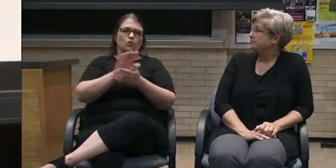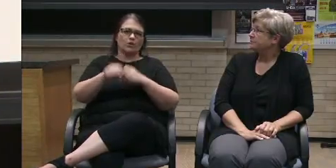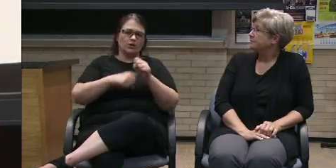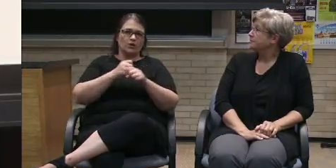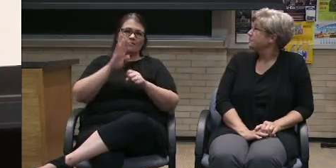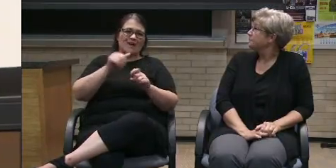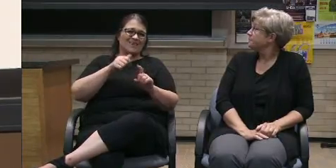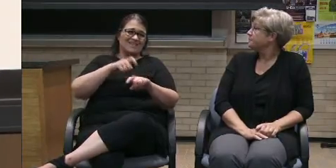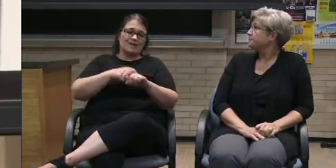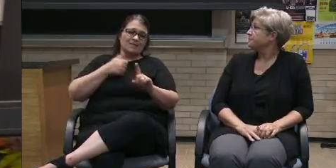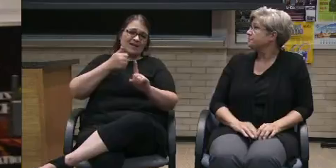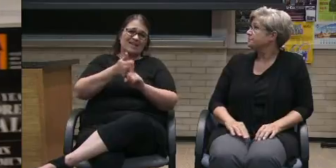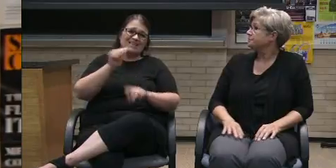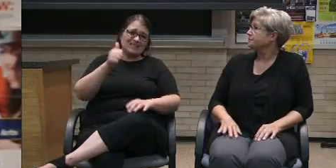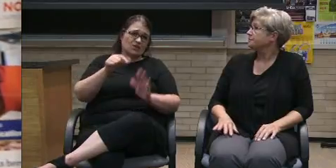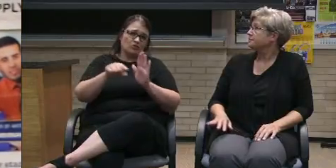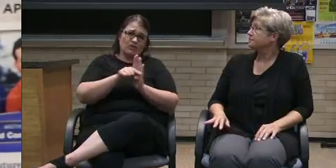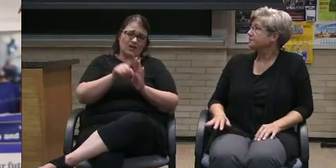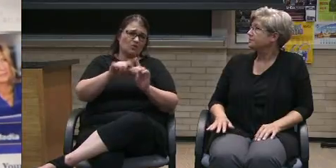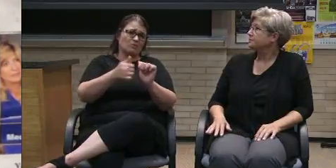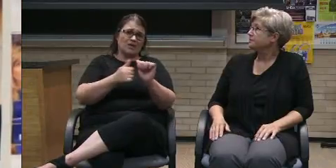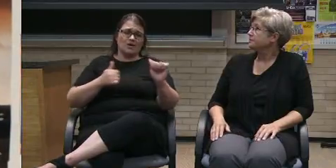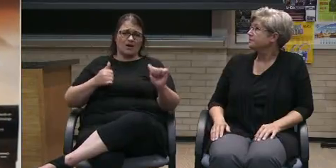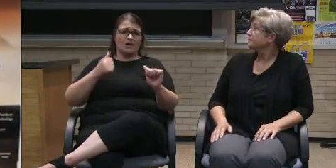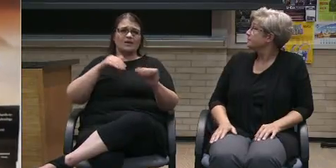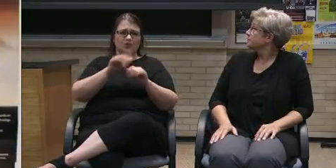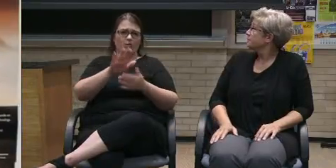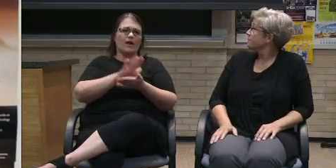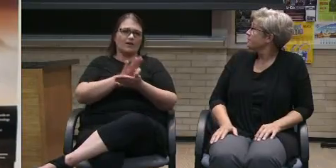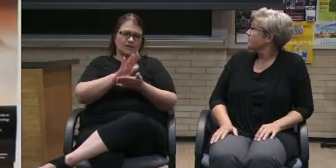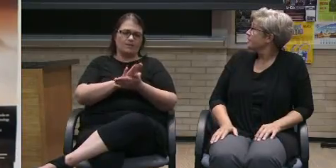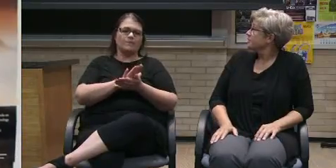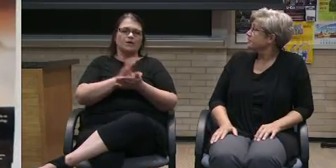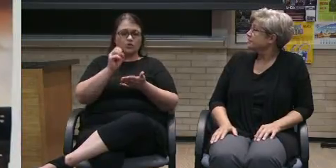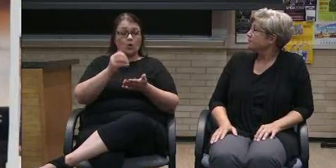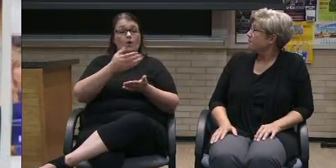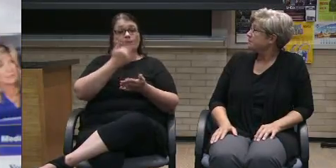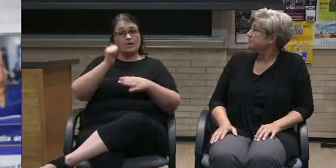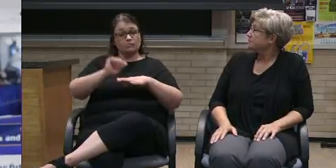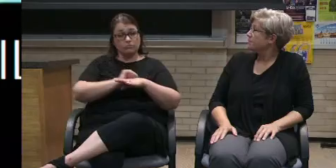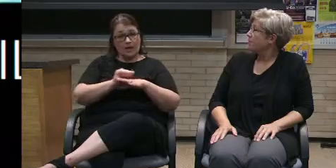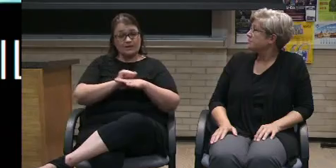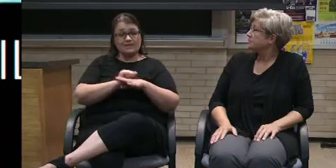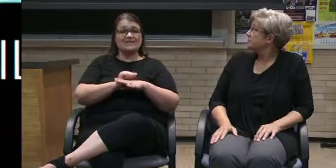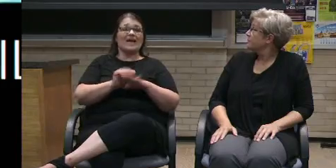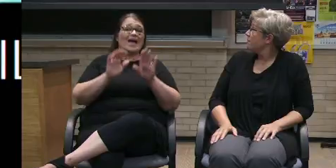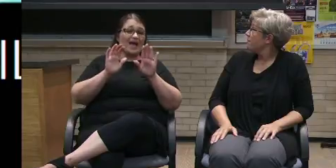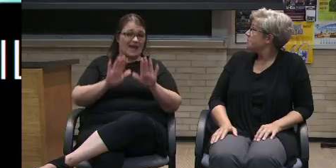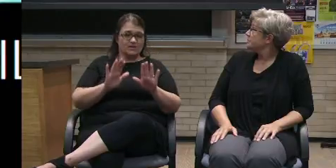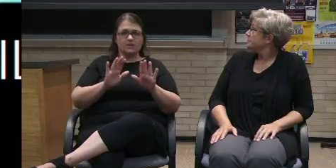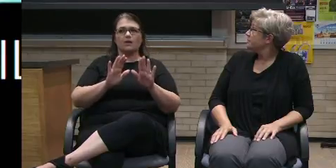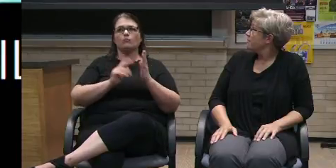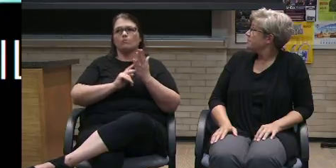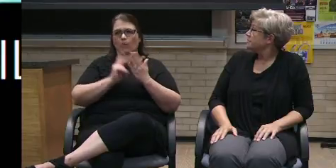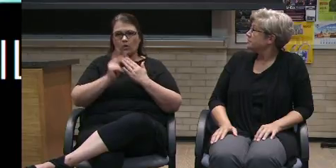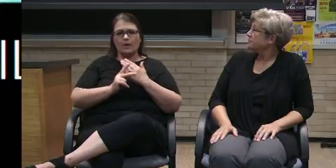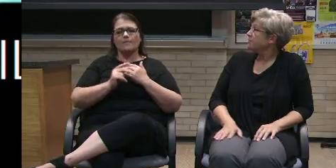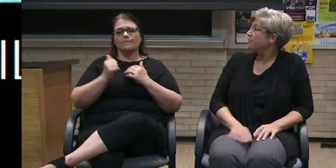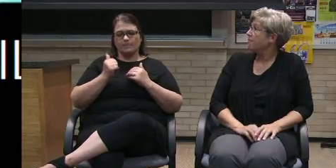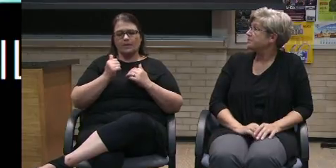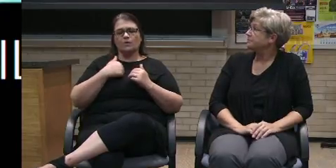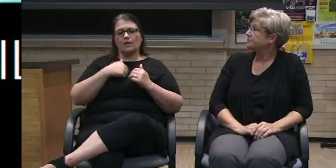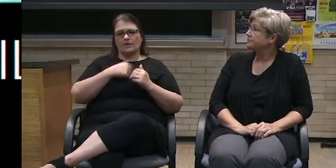because they are years behind in academics. So as a best practice, excellence, this academic